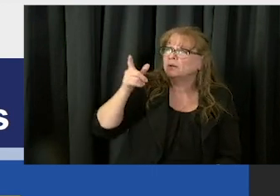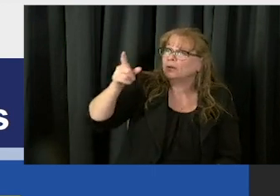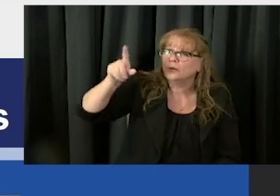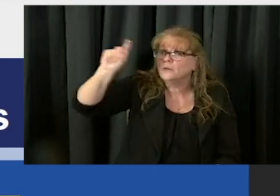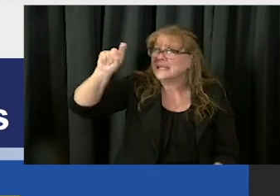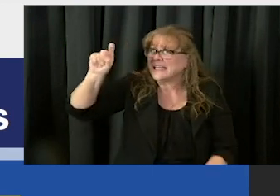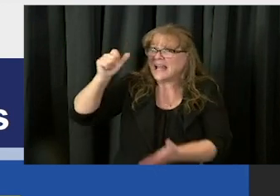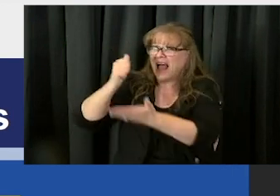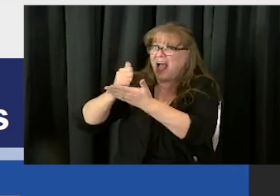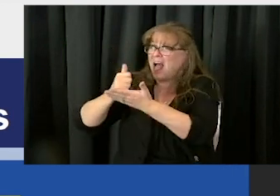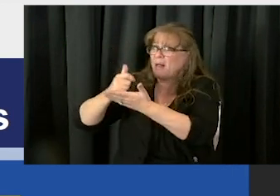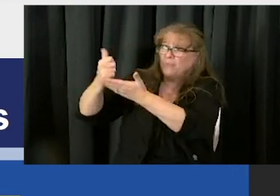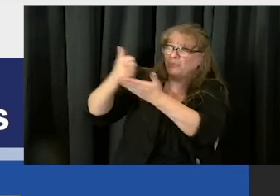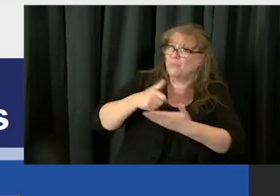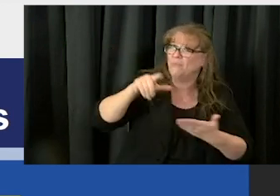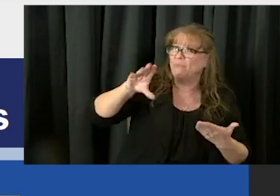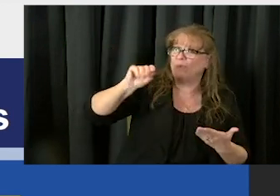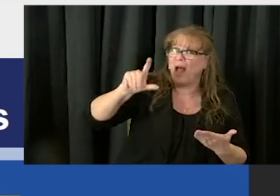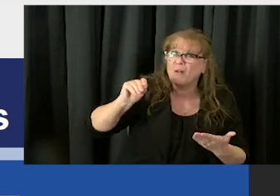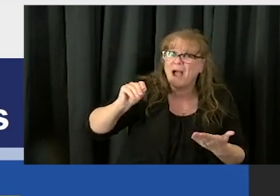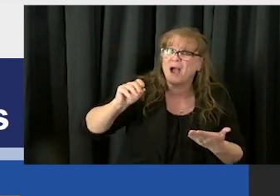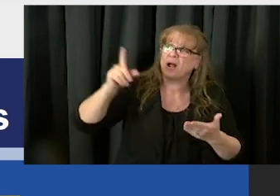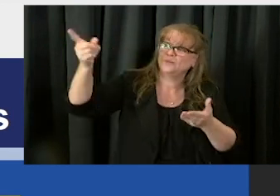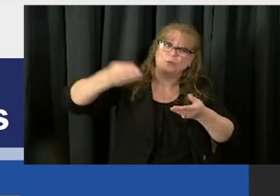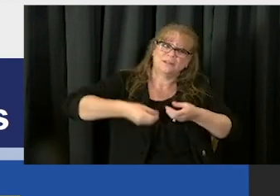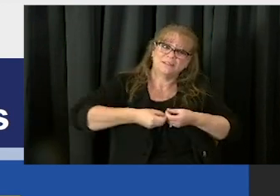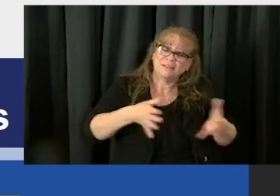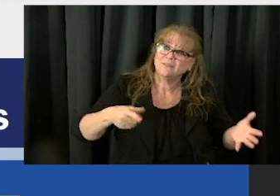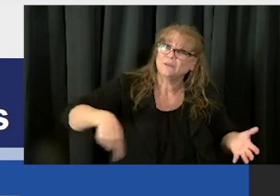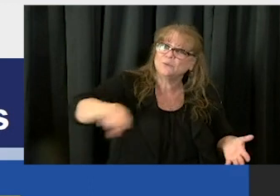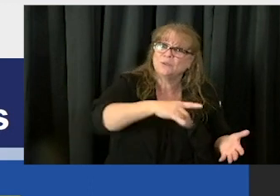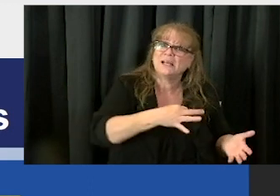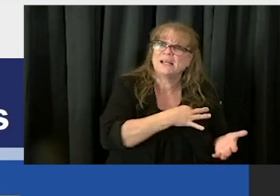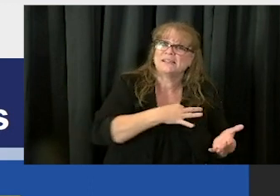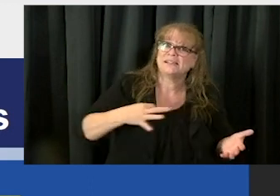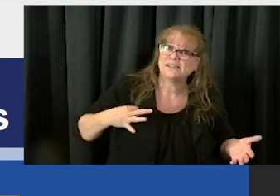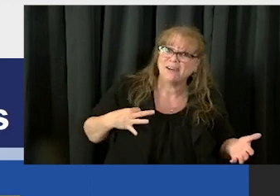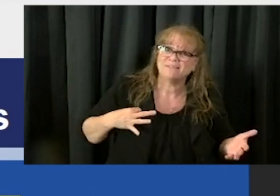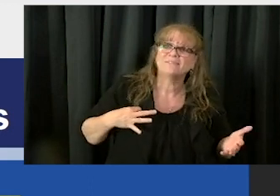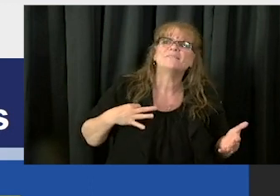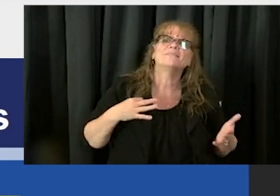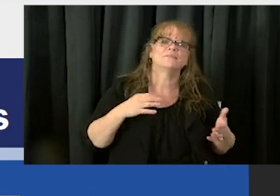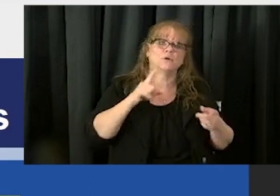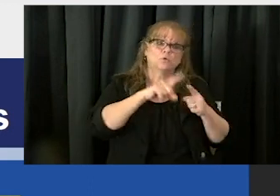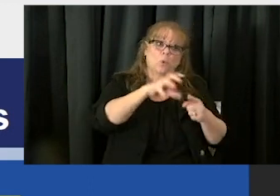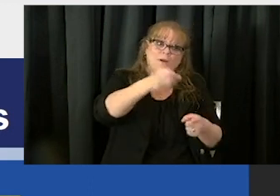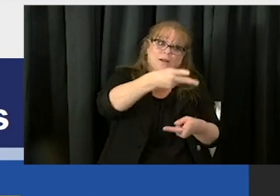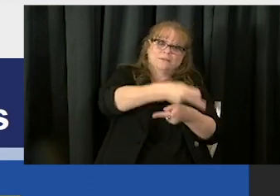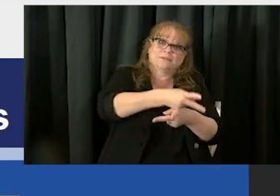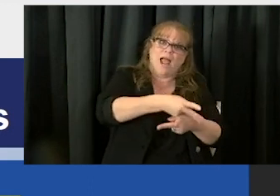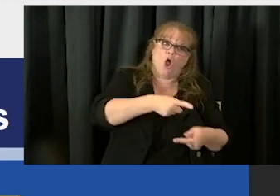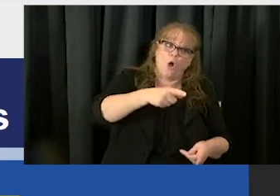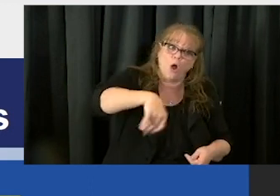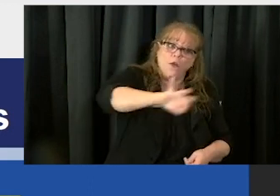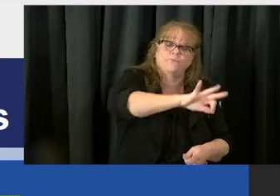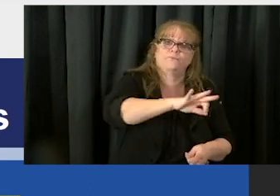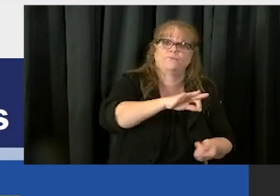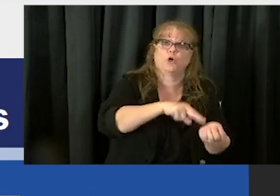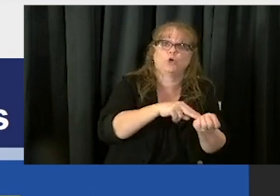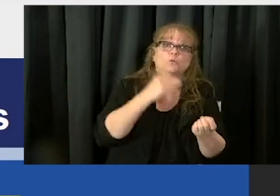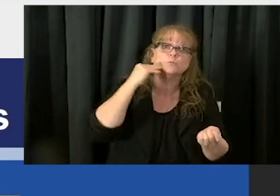at long-term care facilities. This chart shows how many Coloradans are eligible for vaccine under